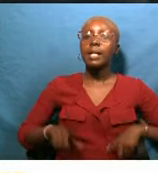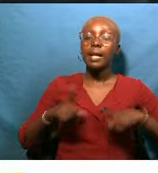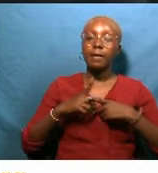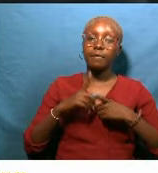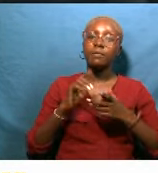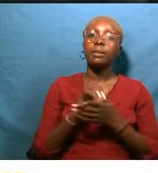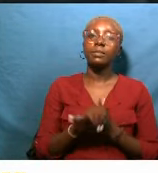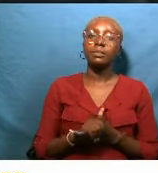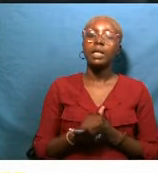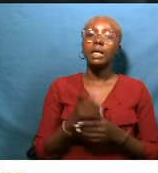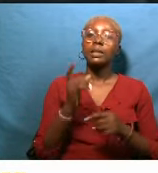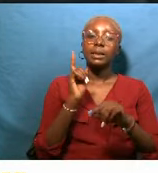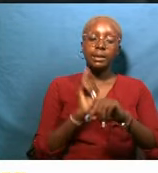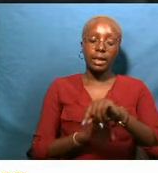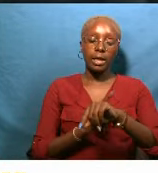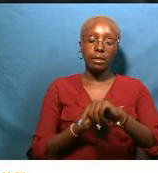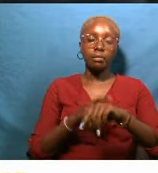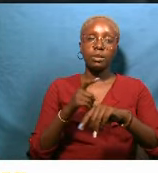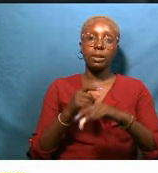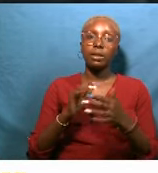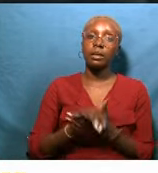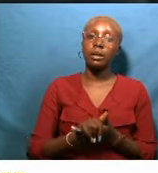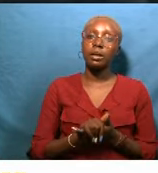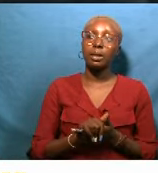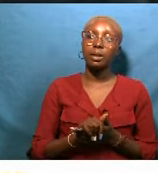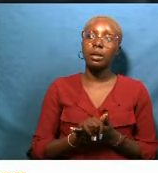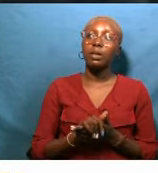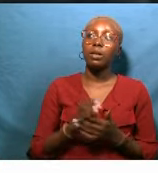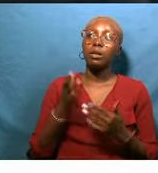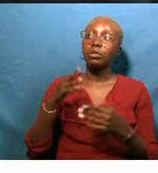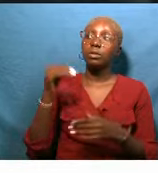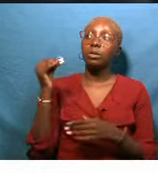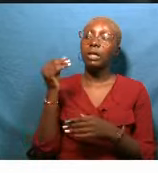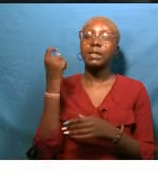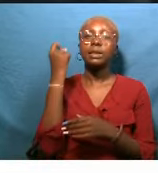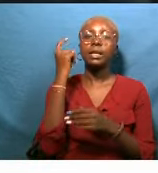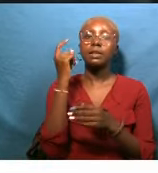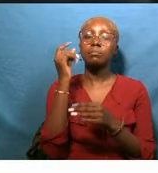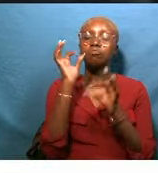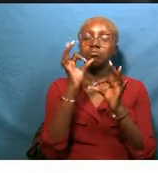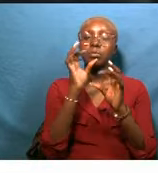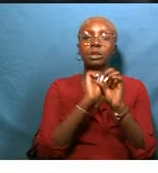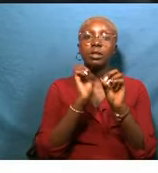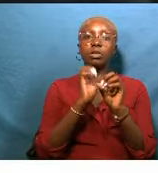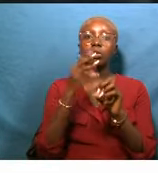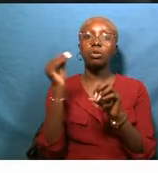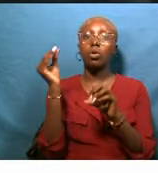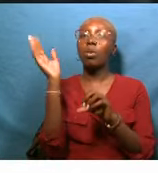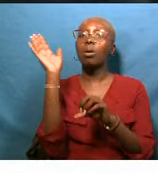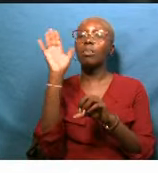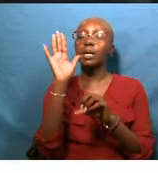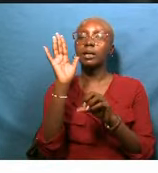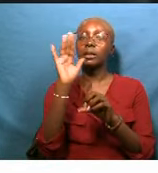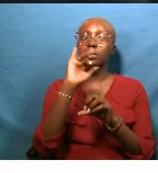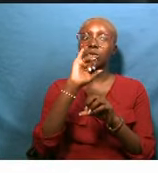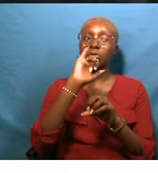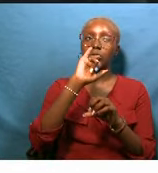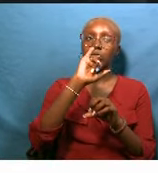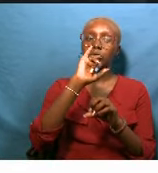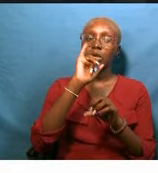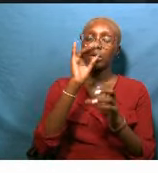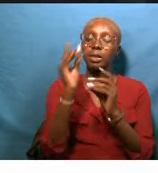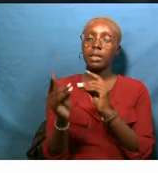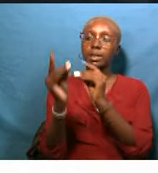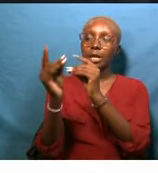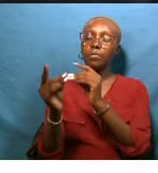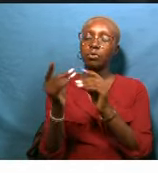And as they leave, without proper understanding, go back to join the disciples as were promised. Go and